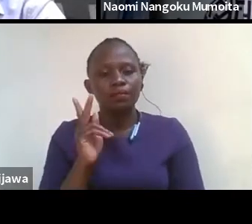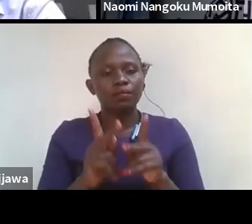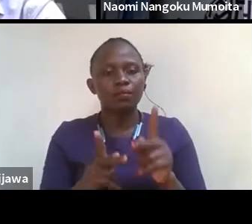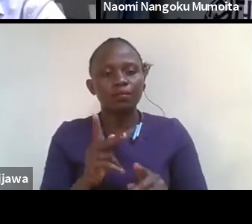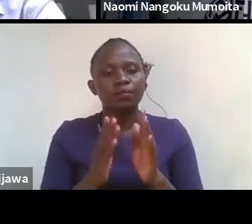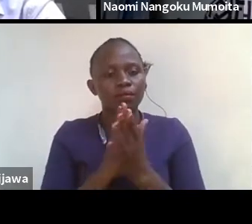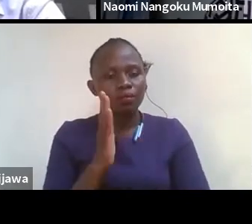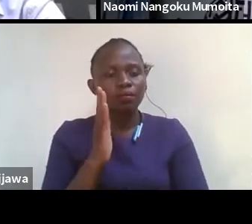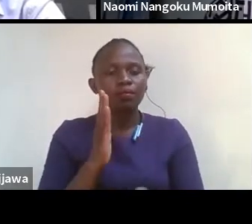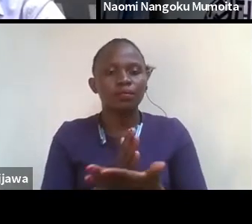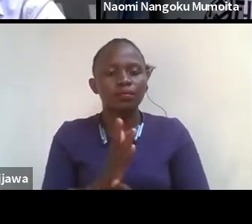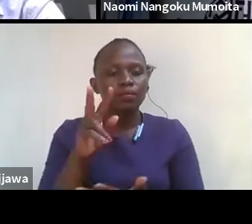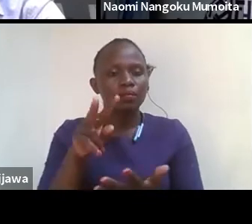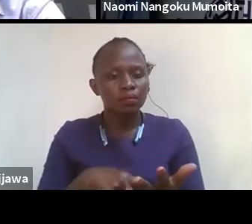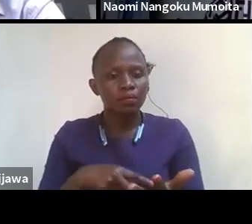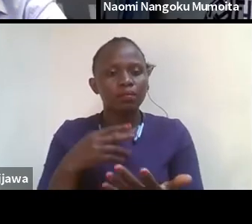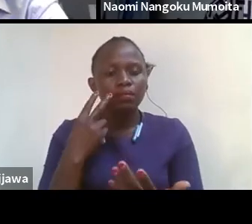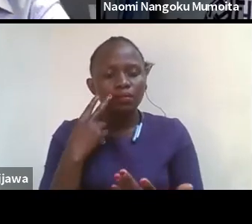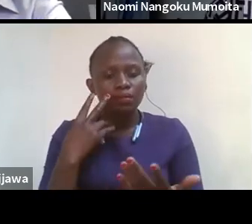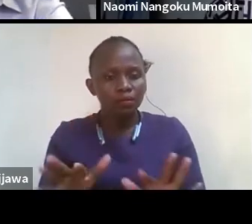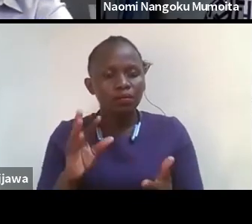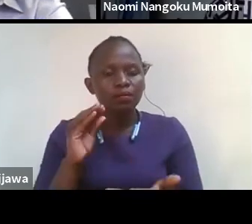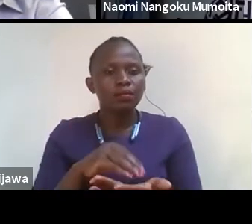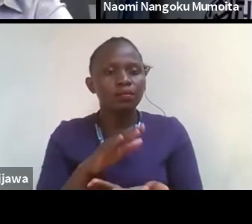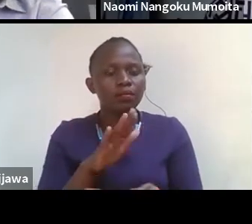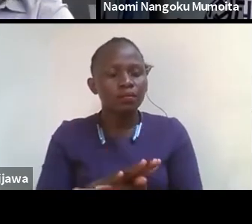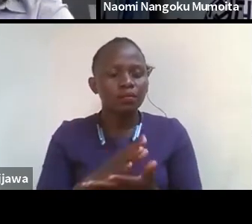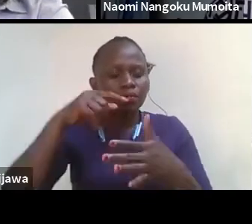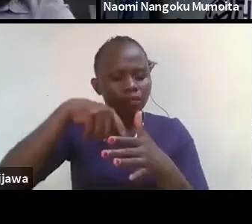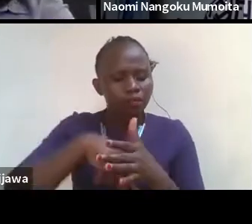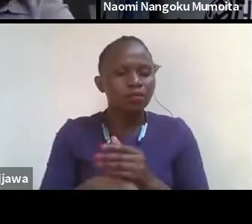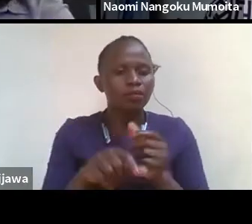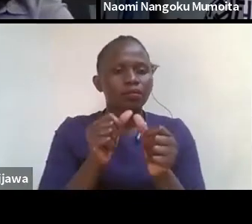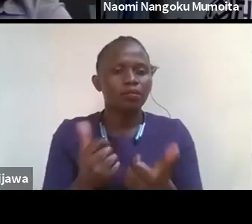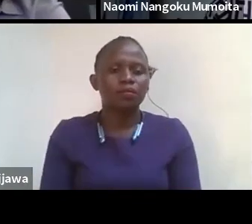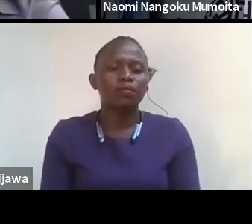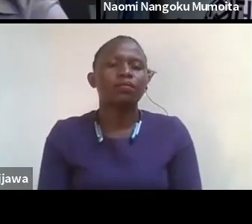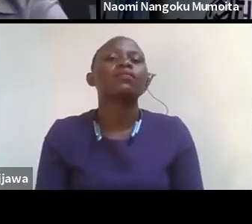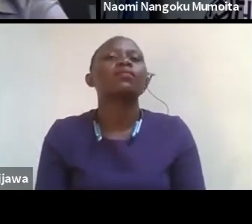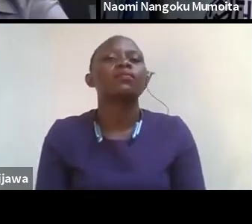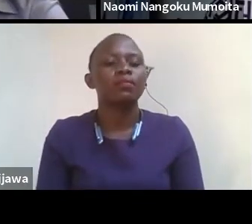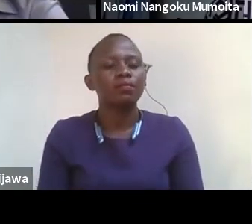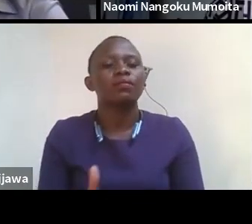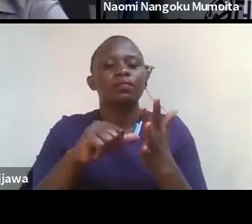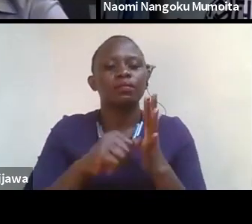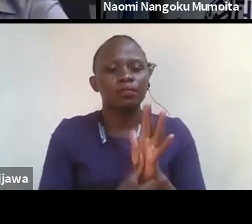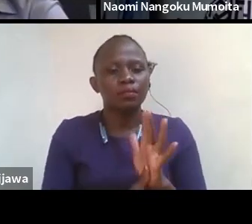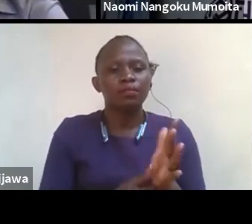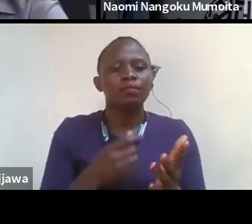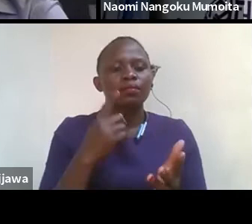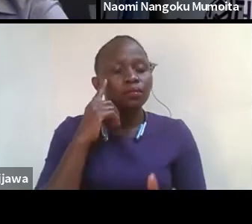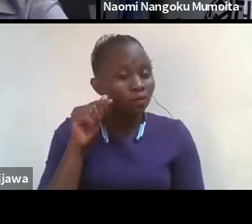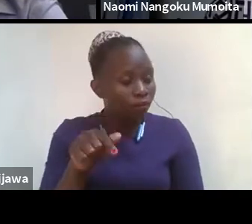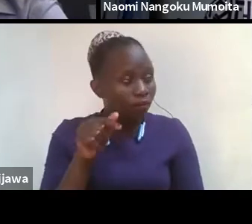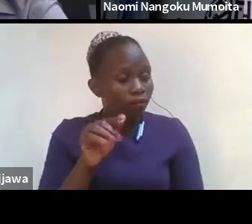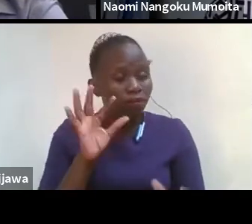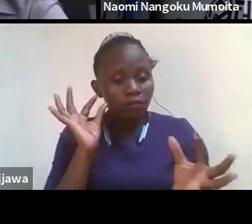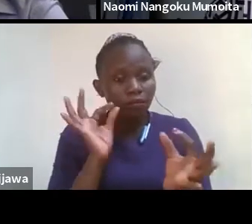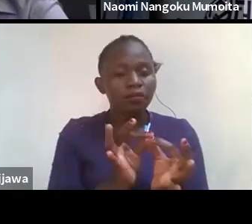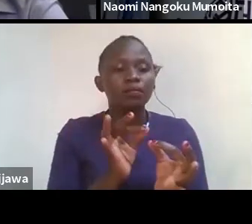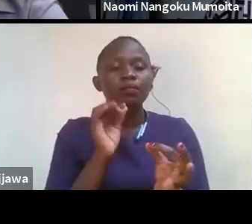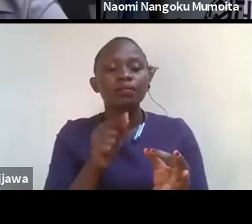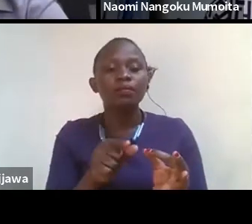documents. They are really detailed. And one of the issues around this particular space is that